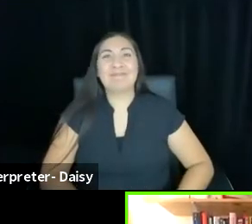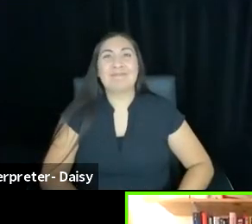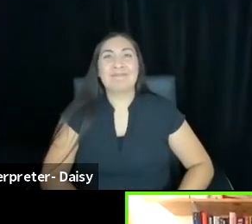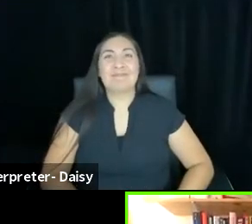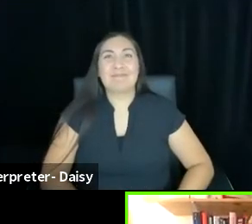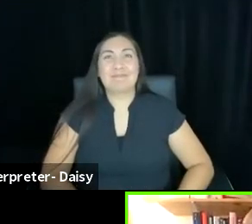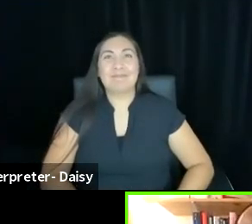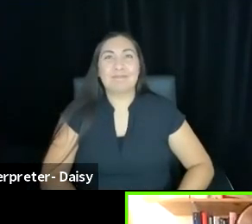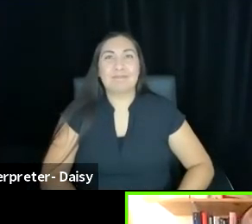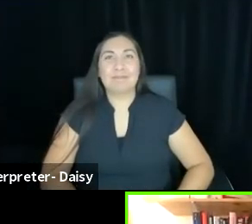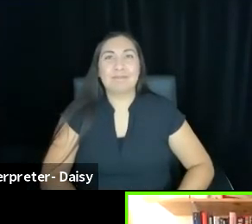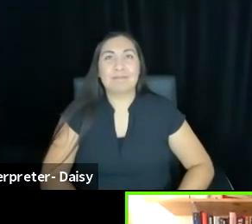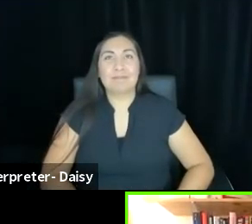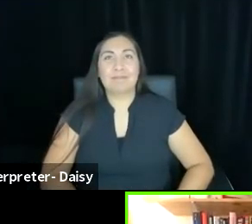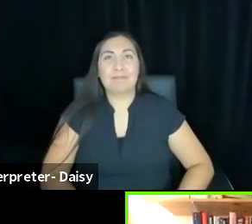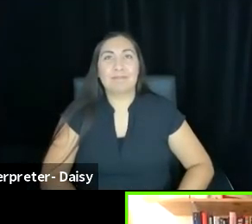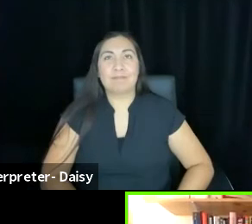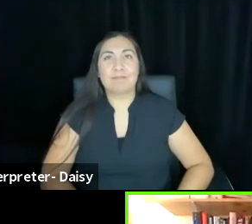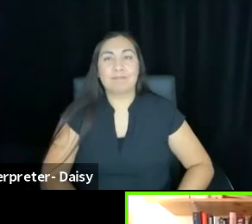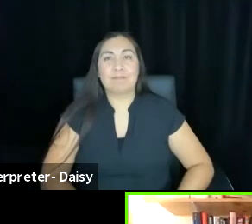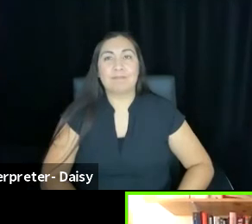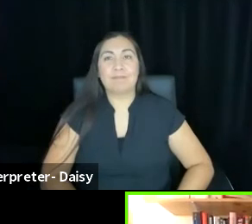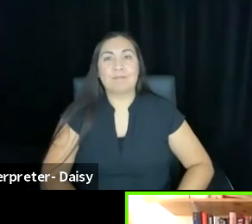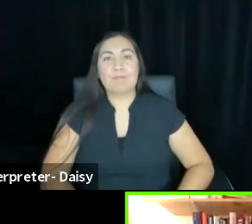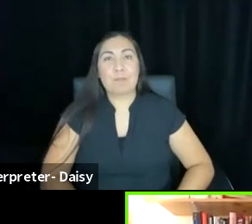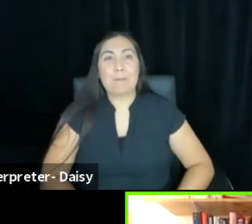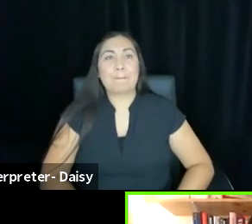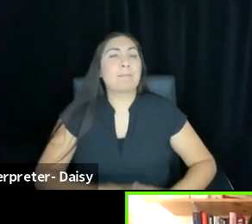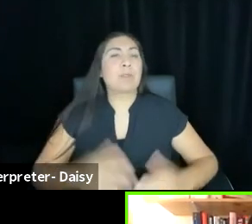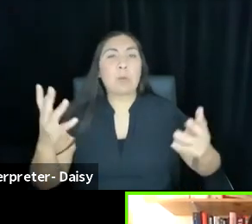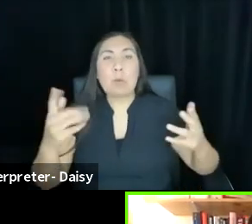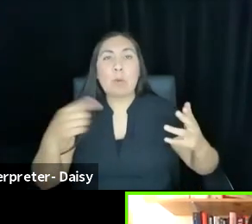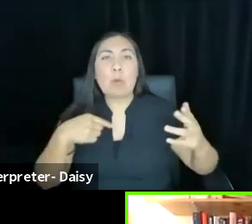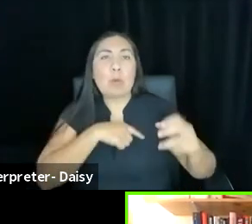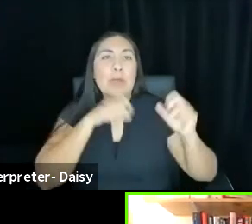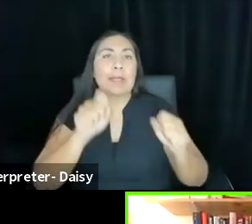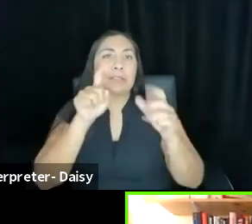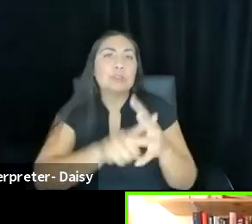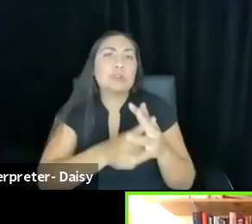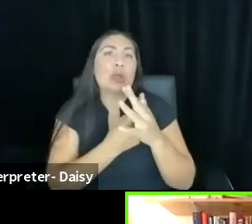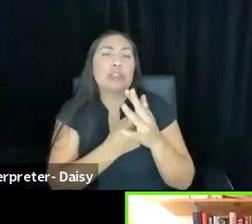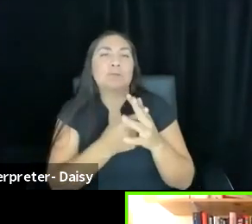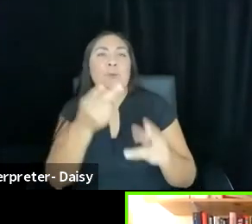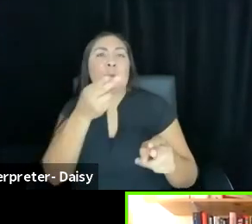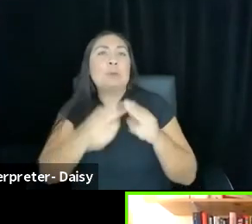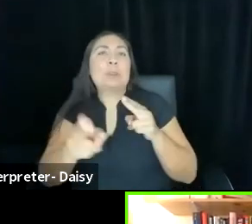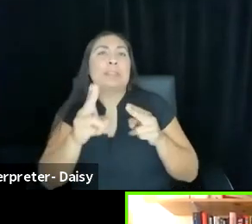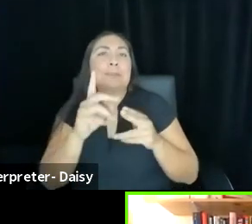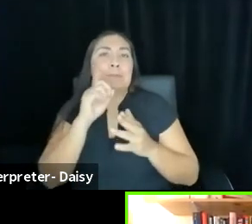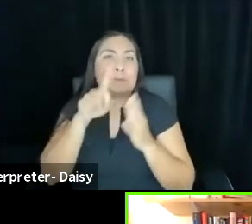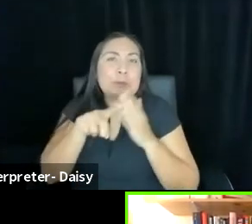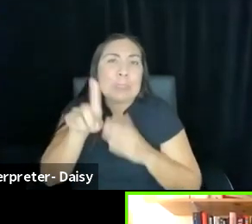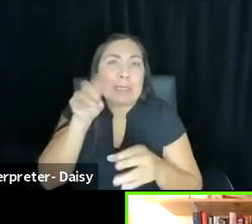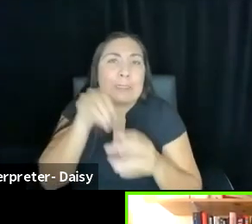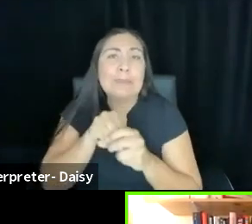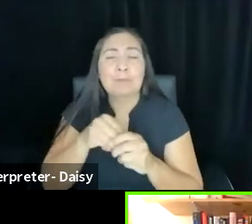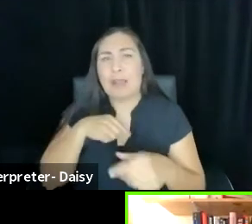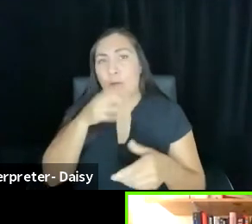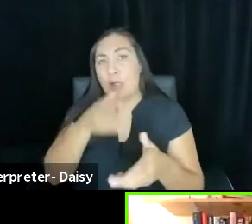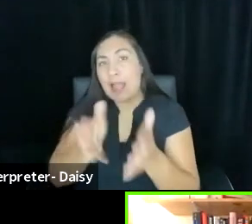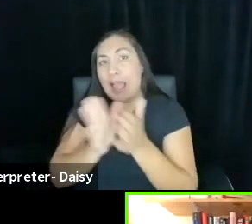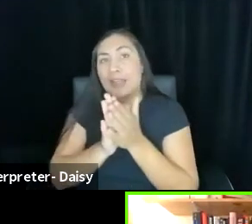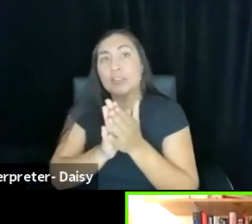So let's start with a quick heart check-in. Maybe I'll ask each of you to introduce yourselves and just say how you're feeling right